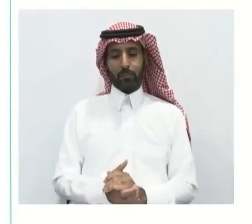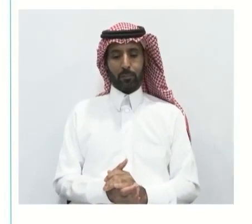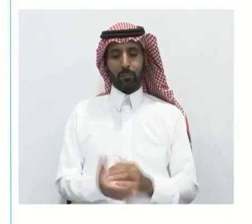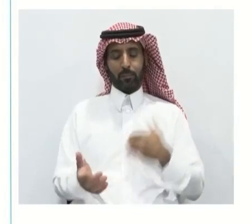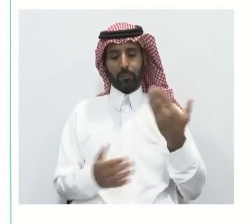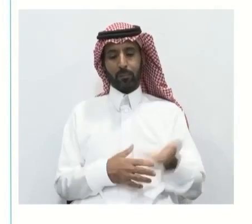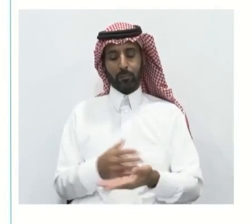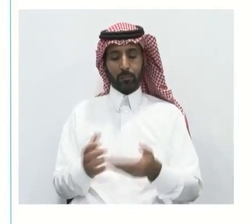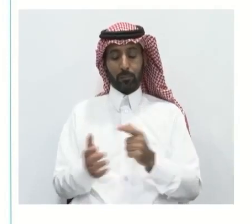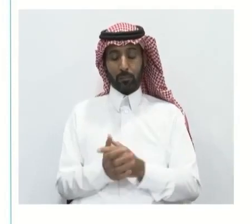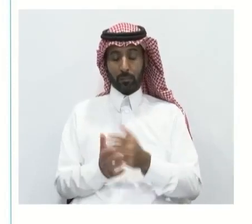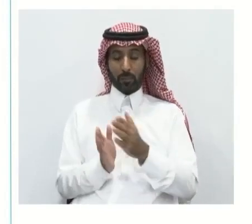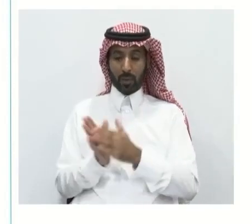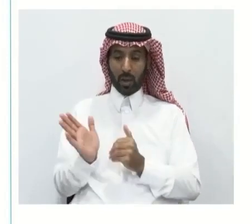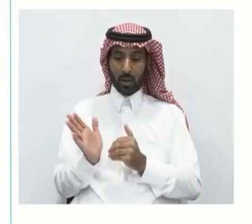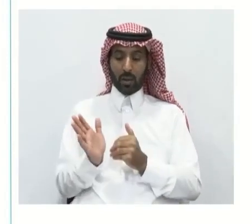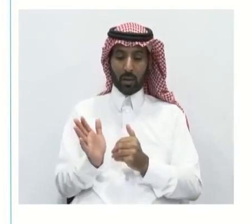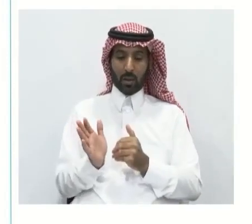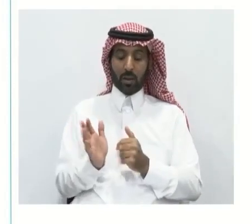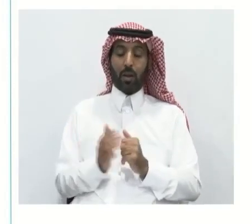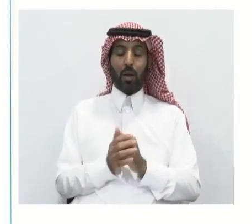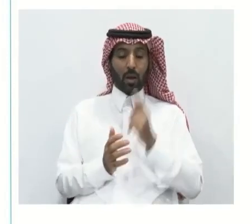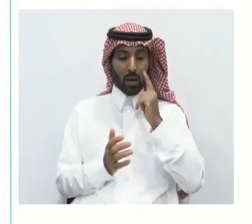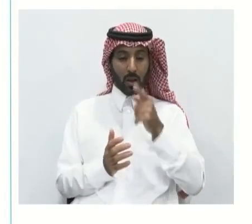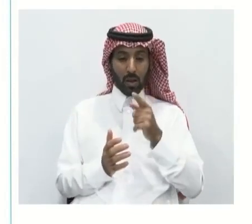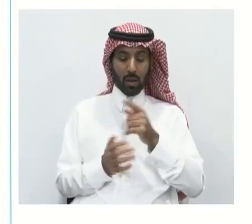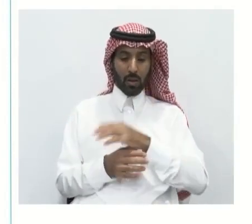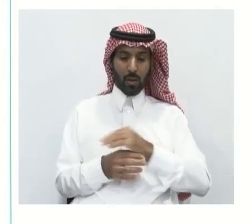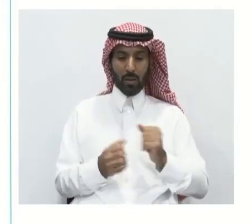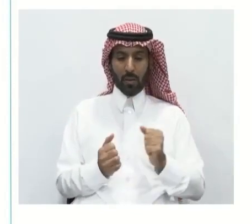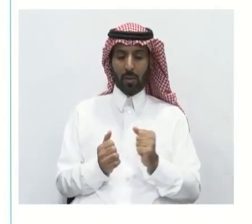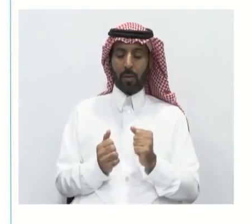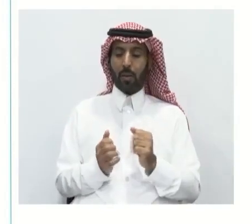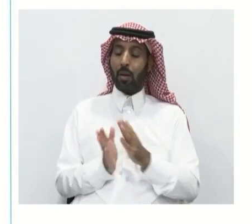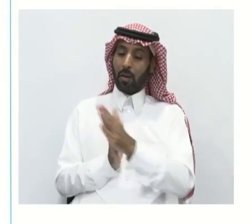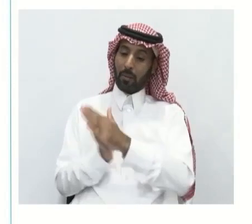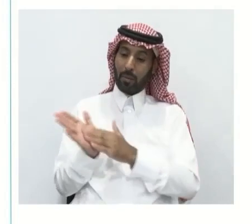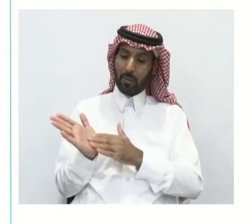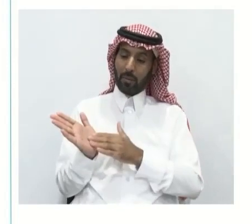last one, touch quickly with the flat part of the hand.